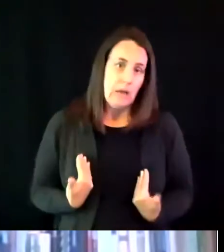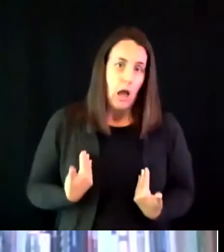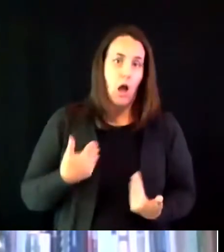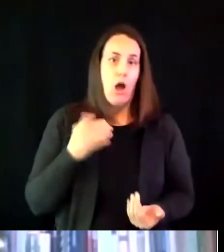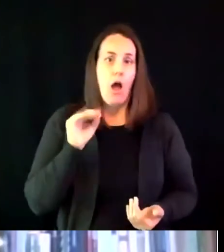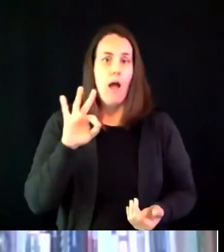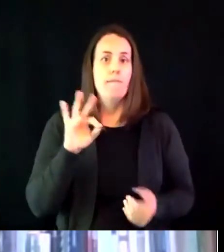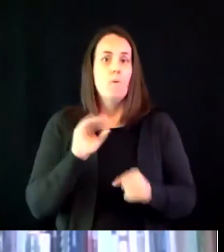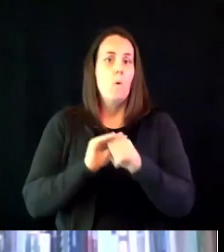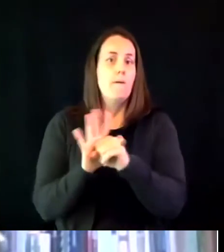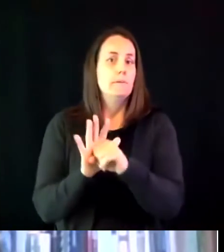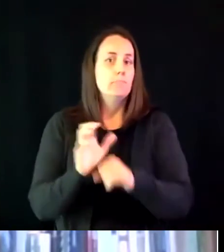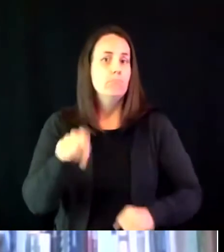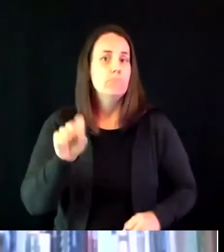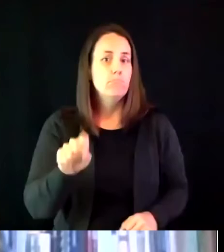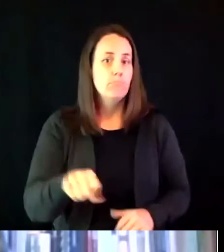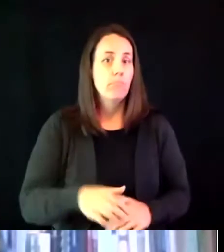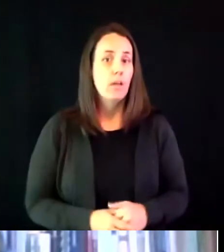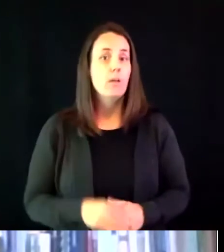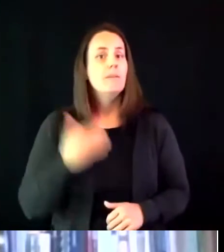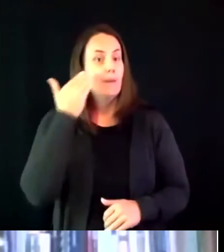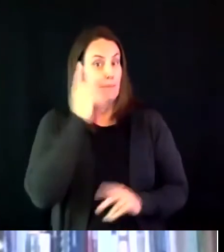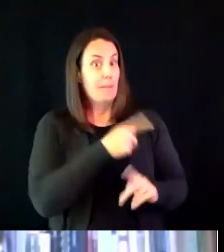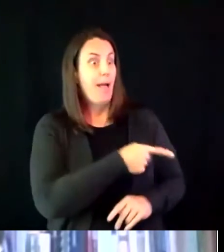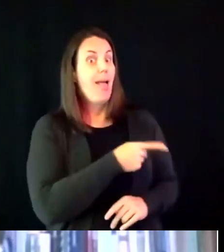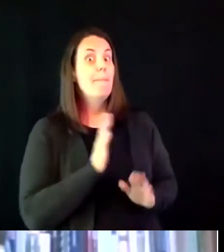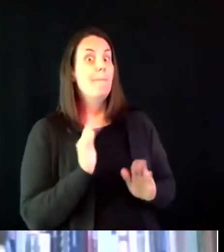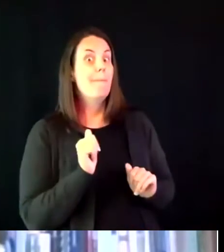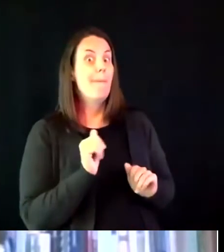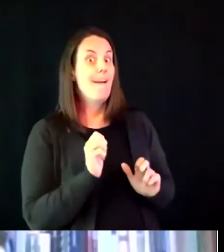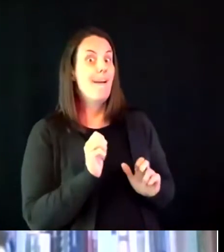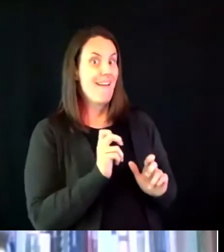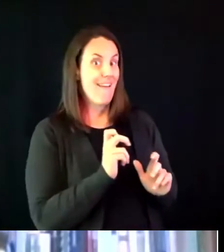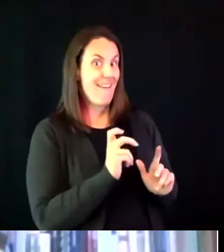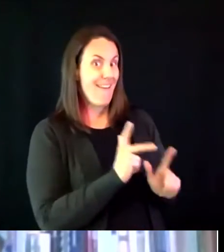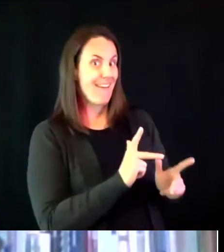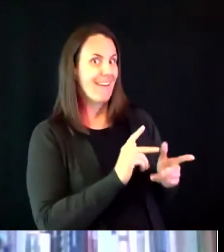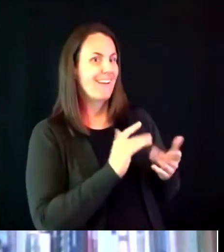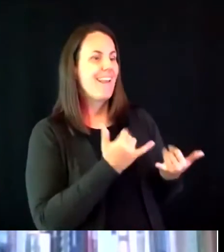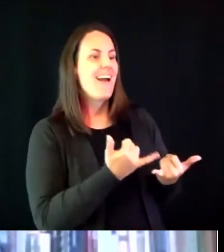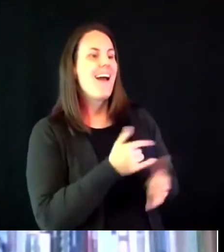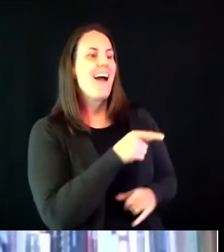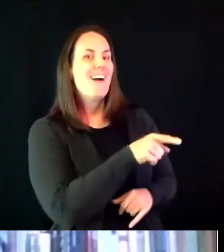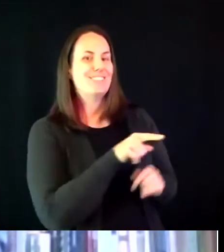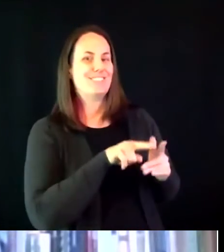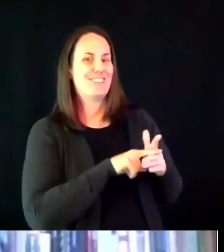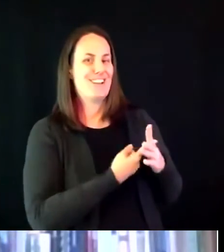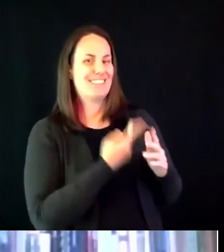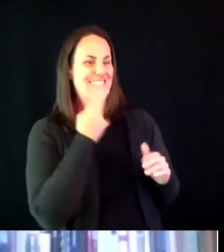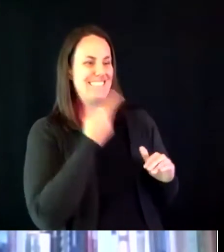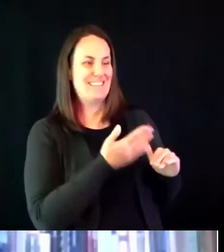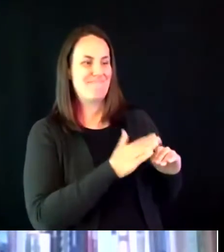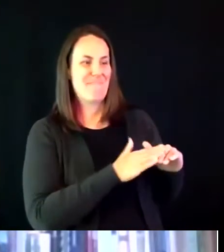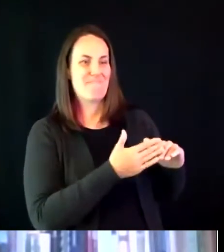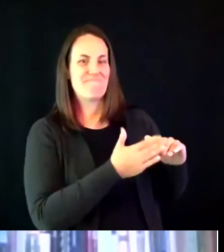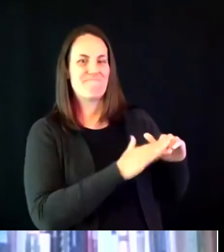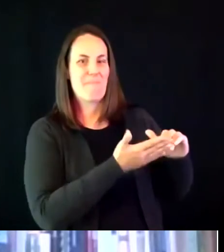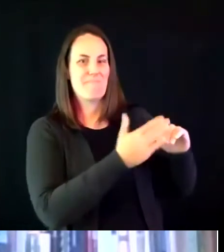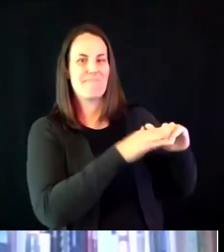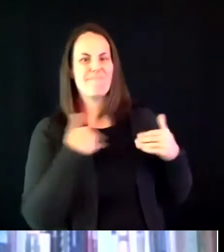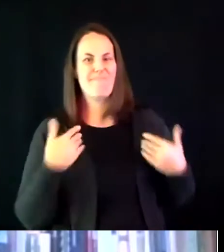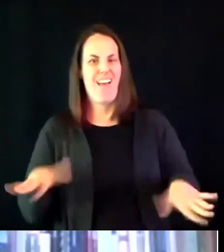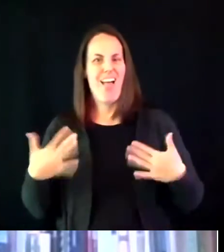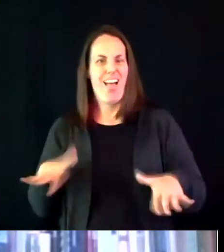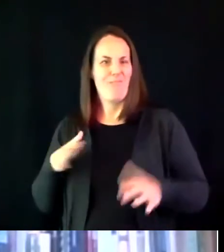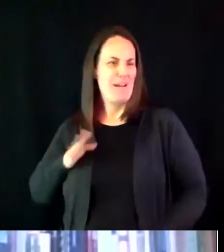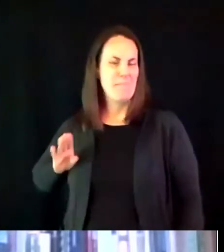circulating with friends and family, and we see numbers go up. But when the